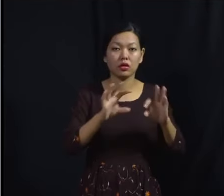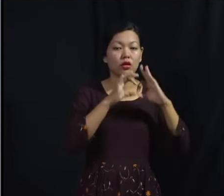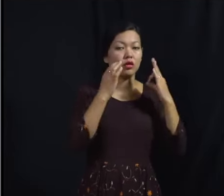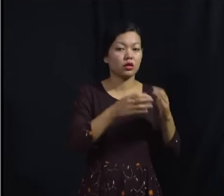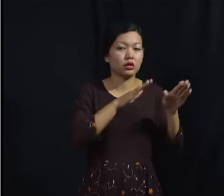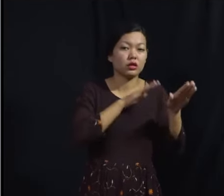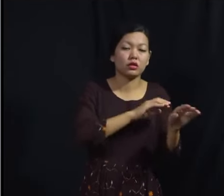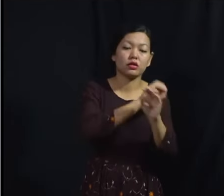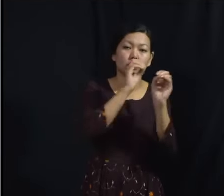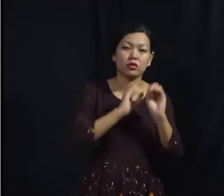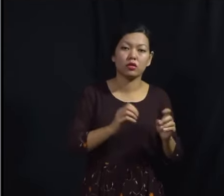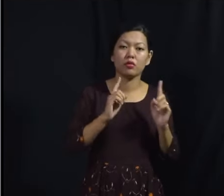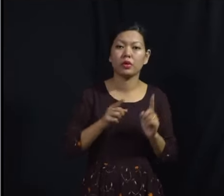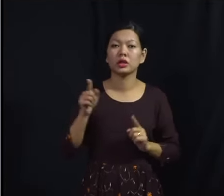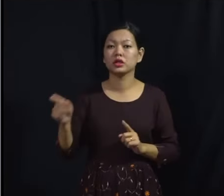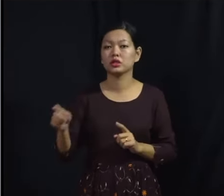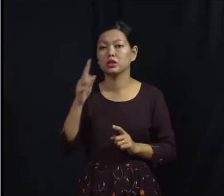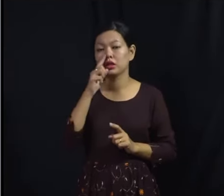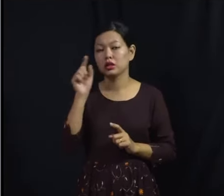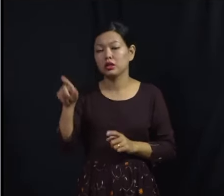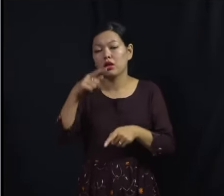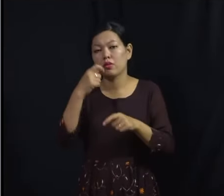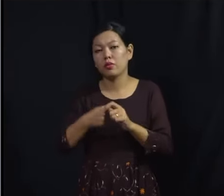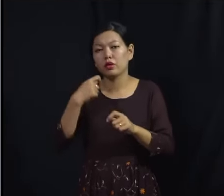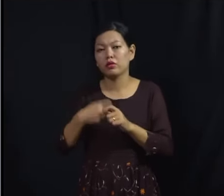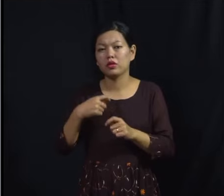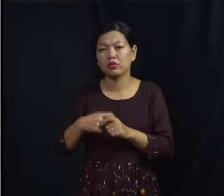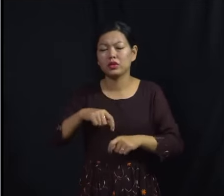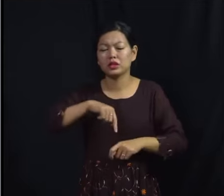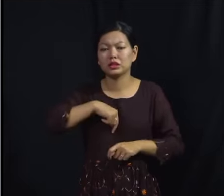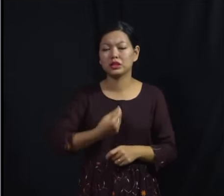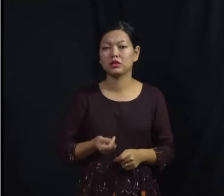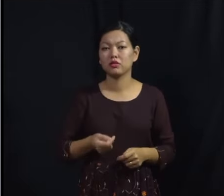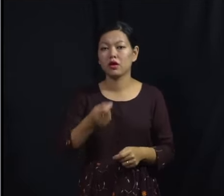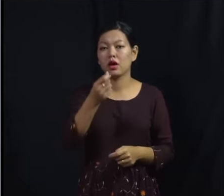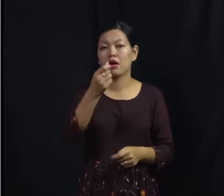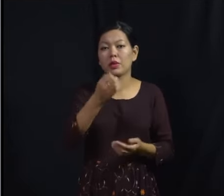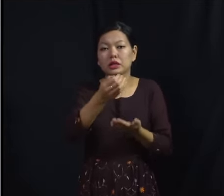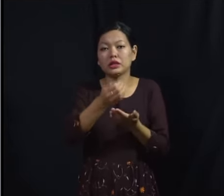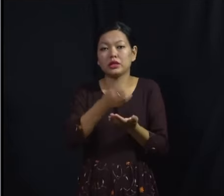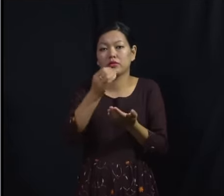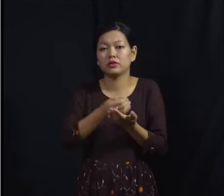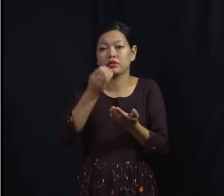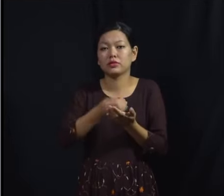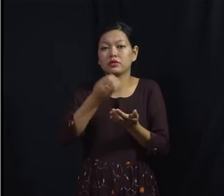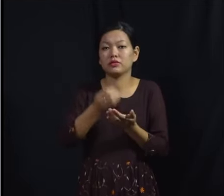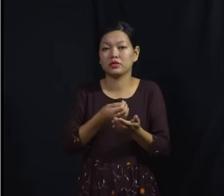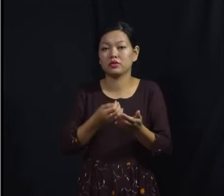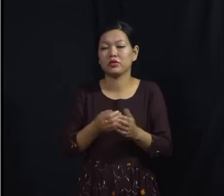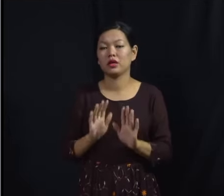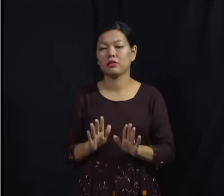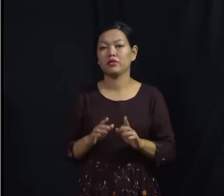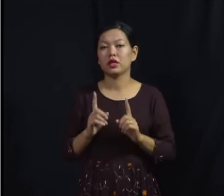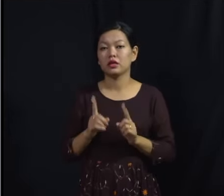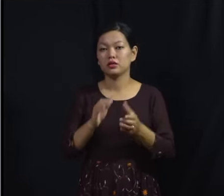is merely seen as a helper, you know, a helper in or to do the chores at home. And she is expected,